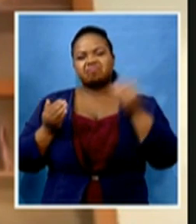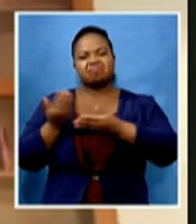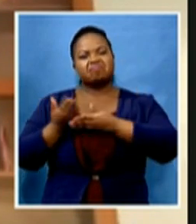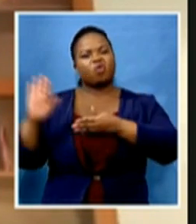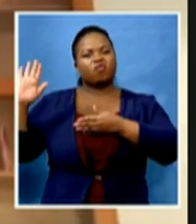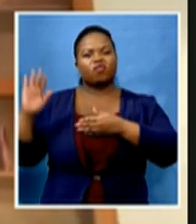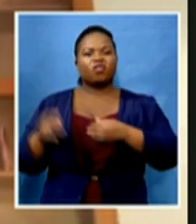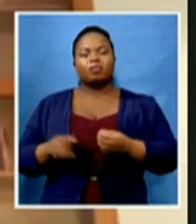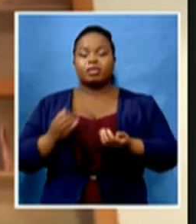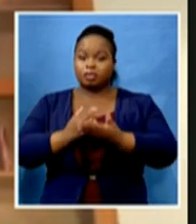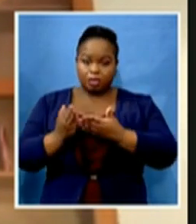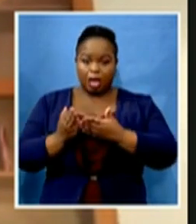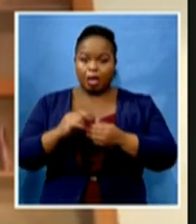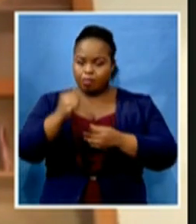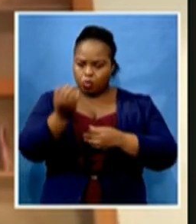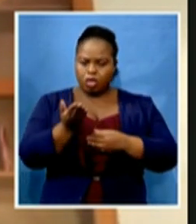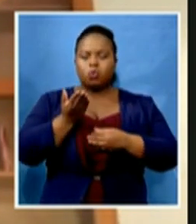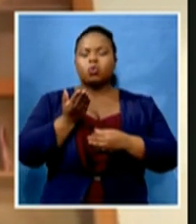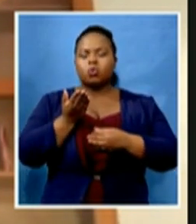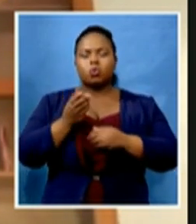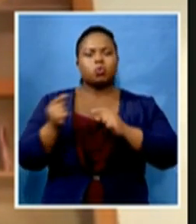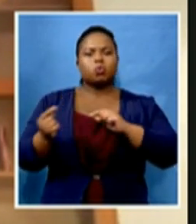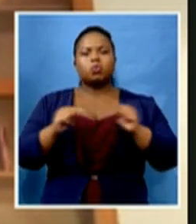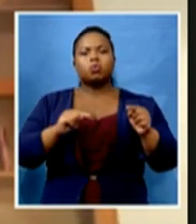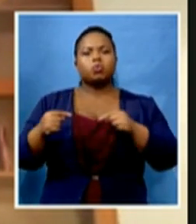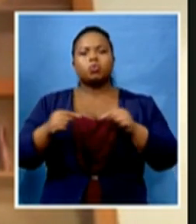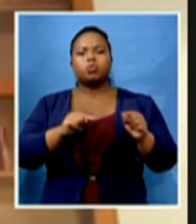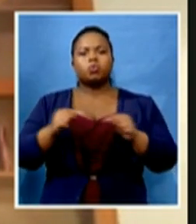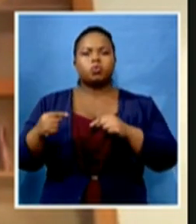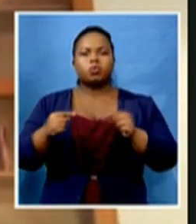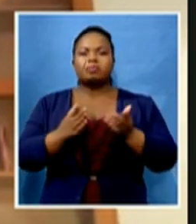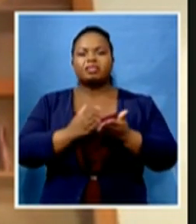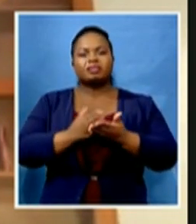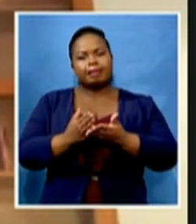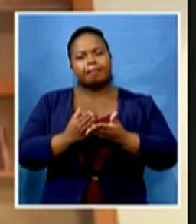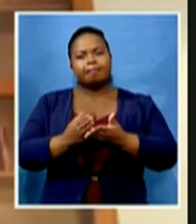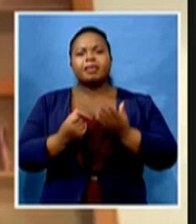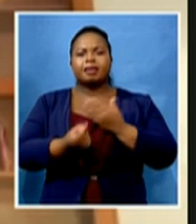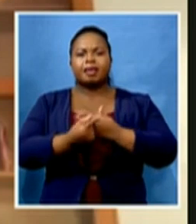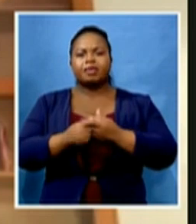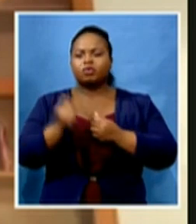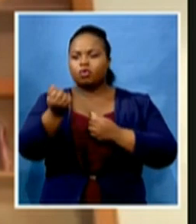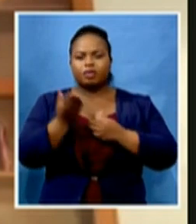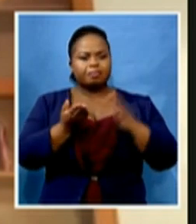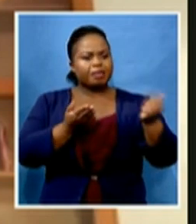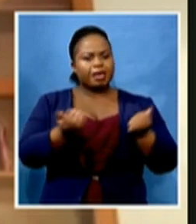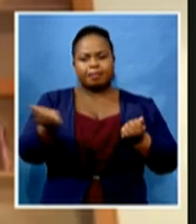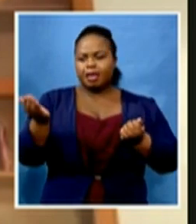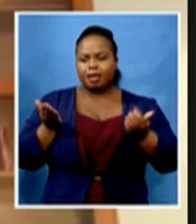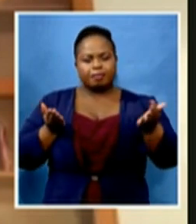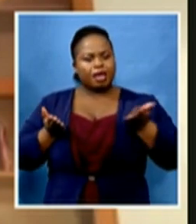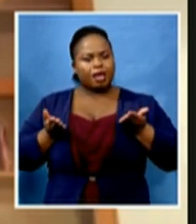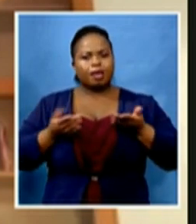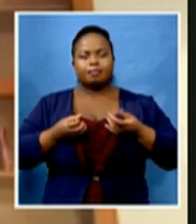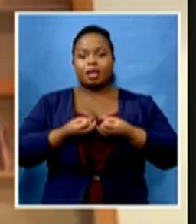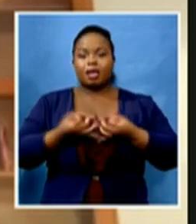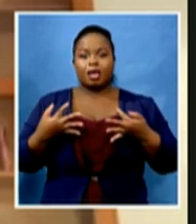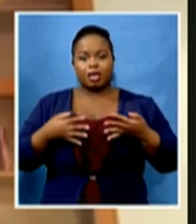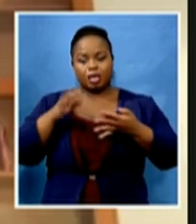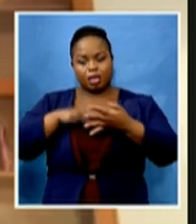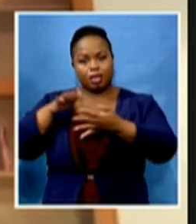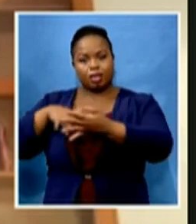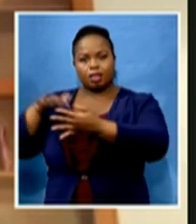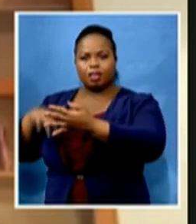some cases, agreed and disagreed. So you really are having this discussion is almost getting,